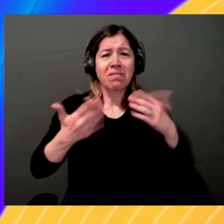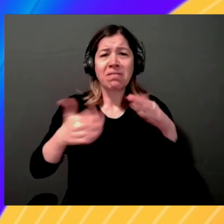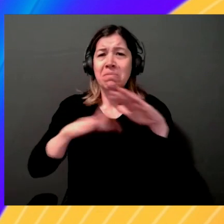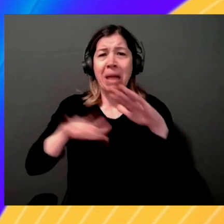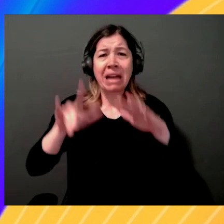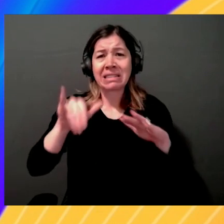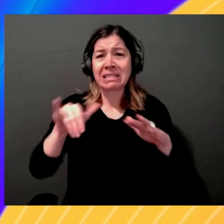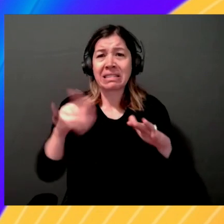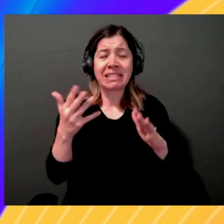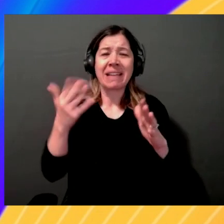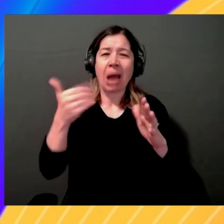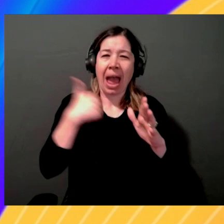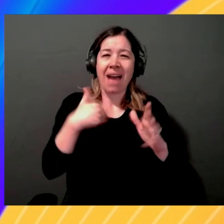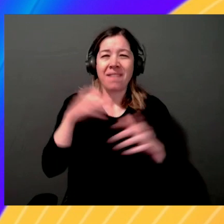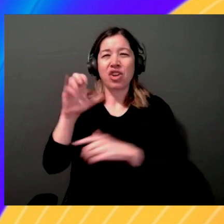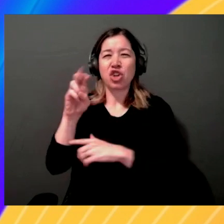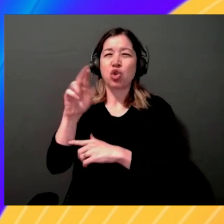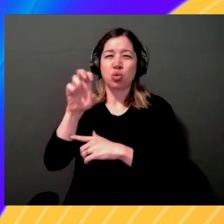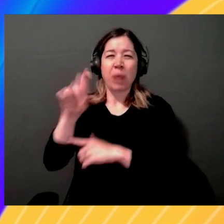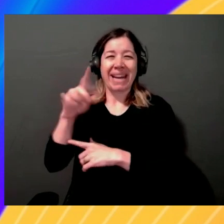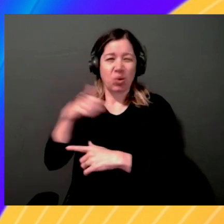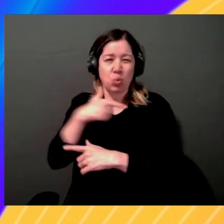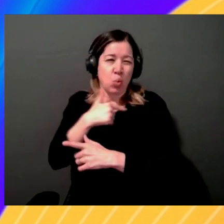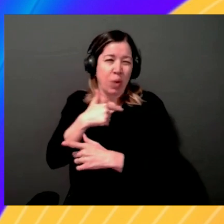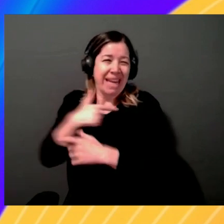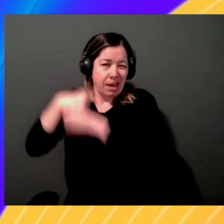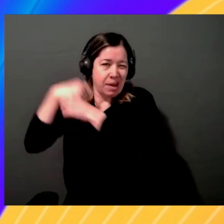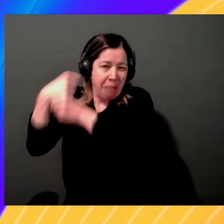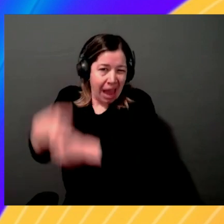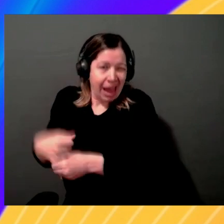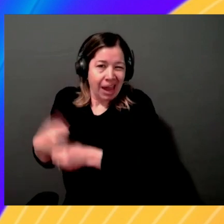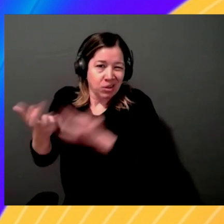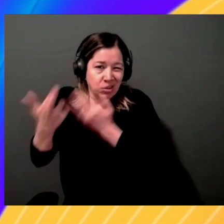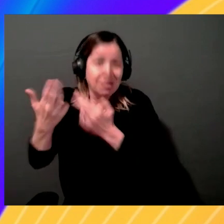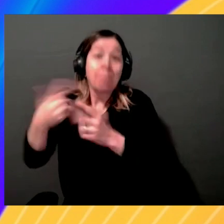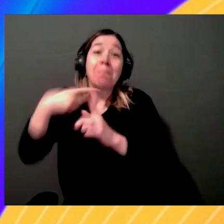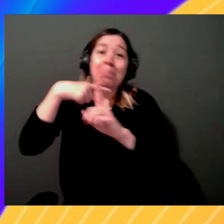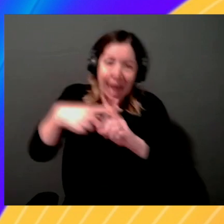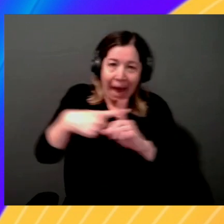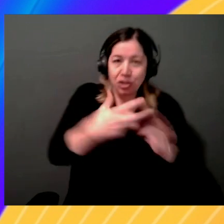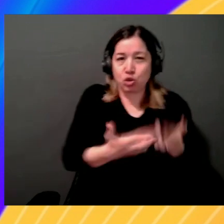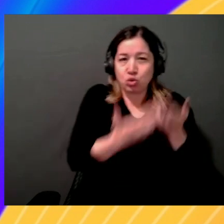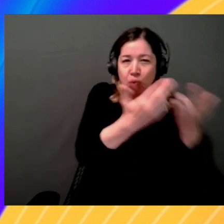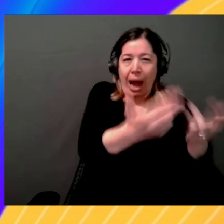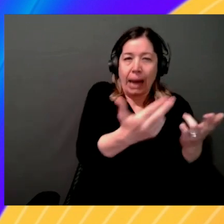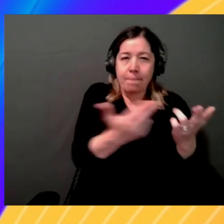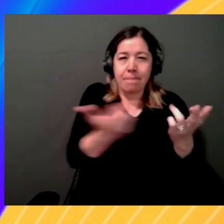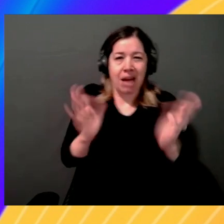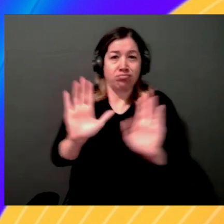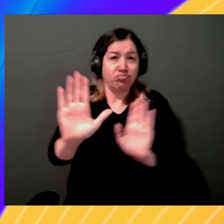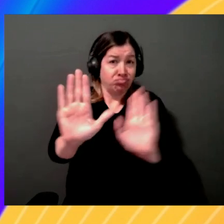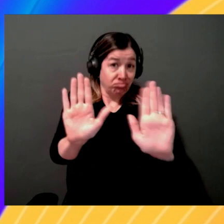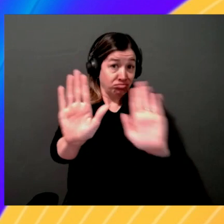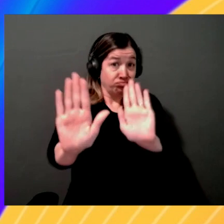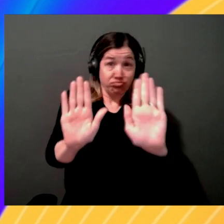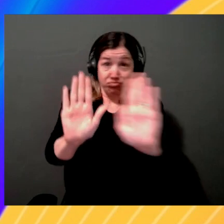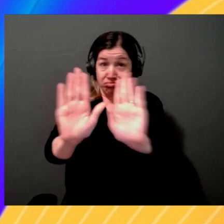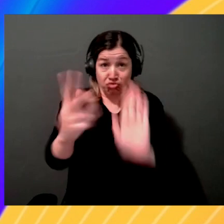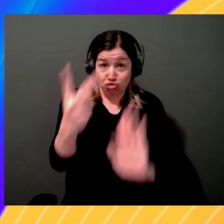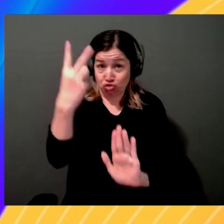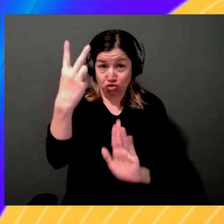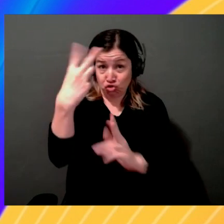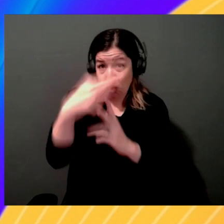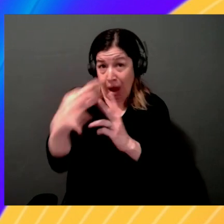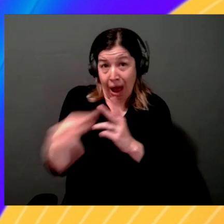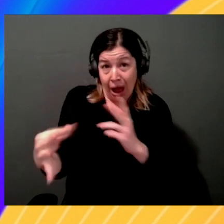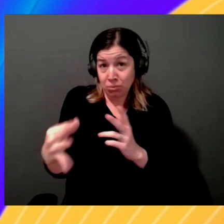our recommended row, kind of side by side. Like I said, sort of two different value propositions. I